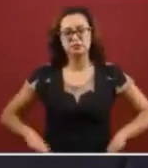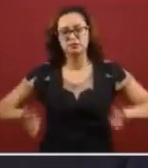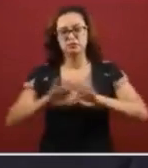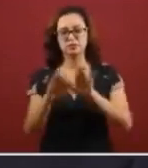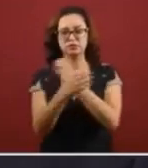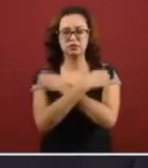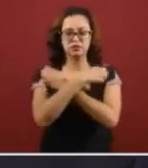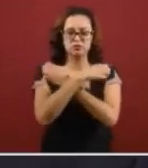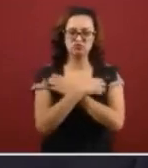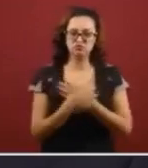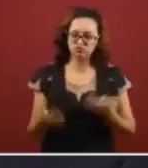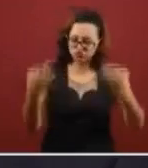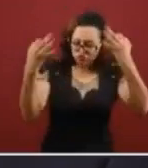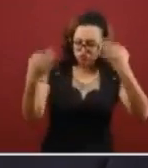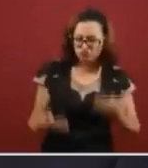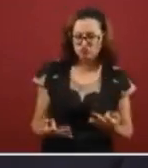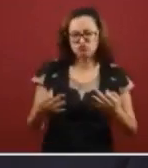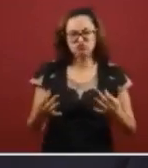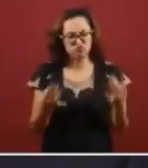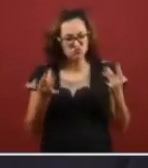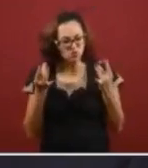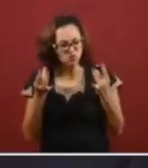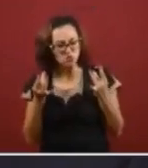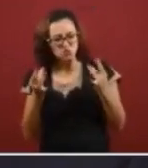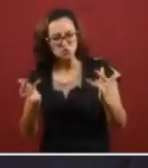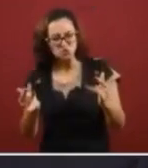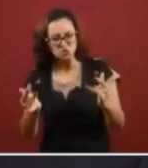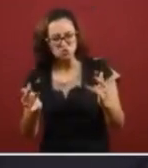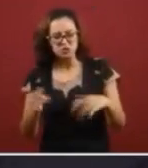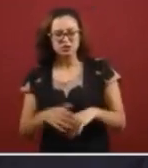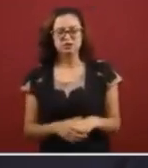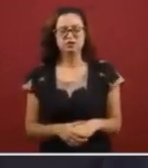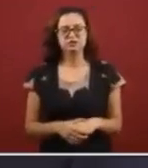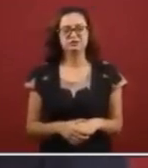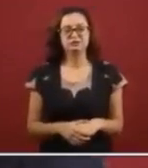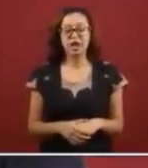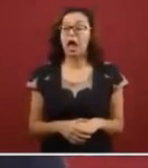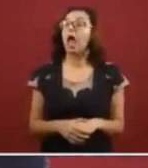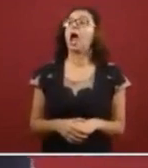from the external sources.